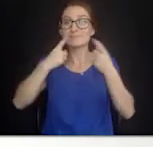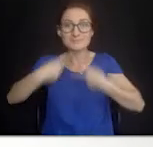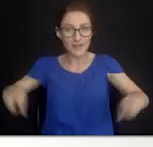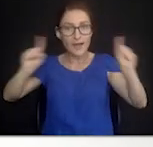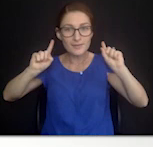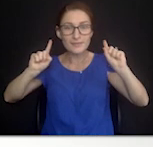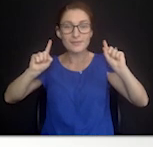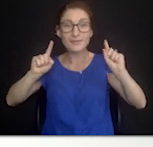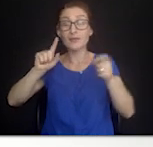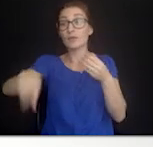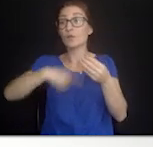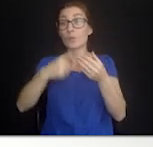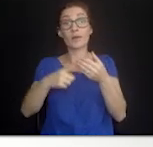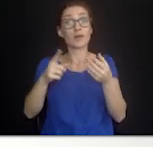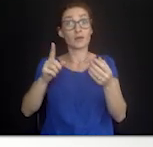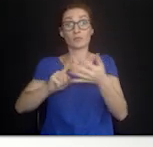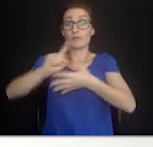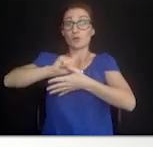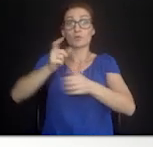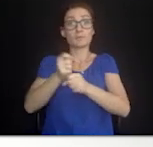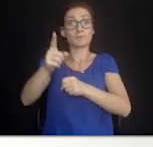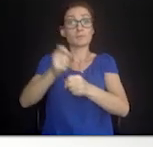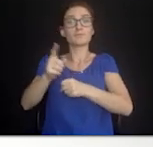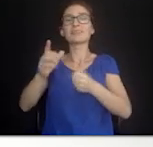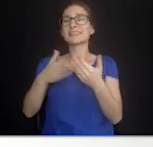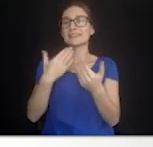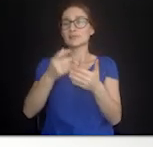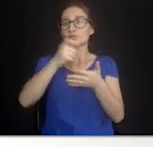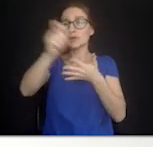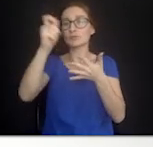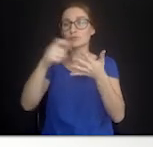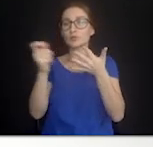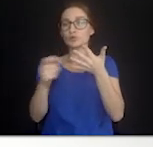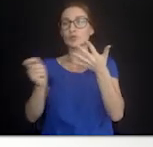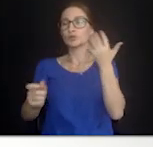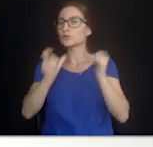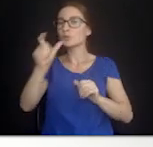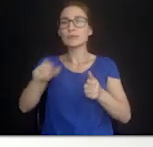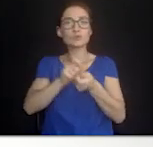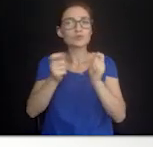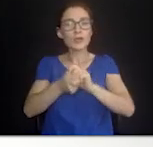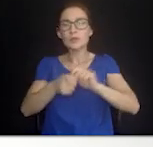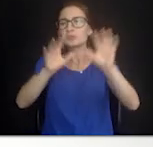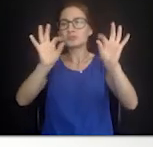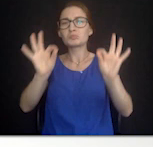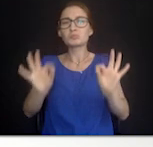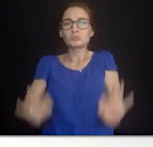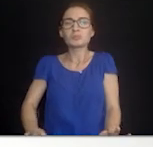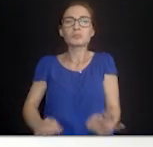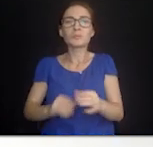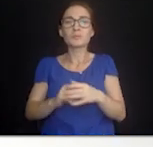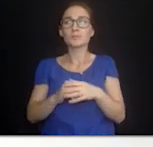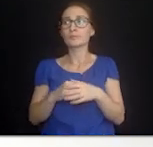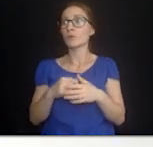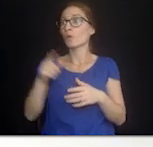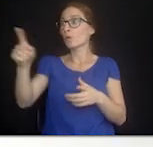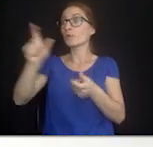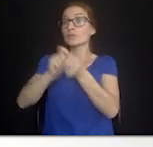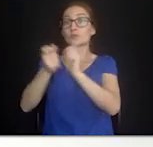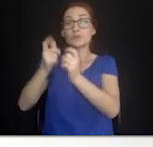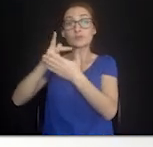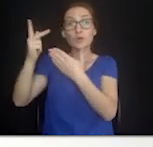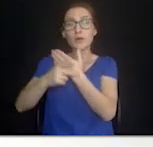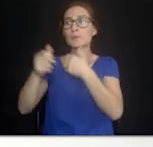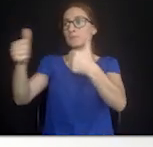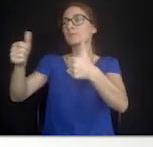year, it's easy to check it all off the box and go, oh no, that doesn't need to change this year. That's perfectly fine. Oh no, they changed programs this year. Let's